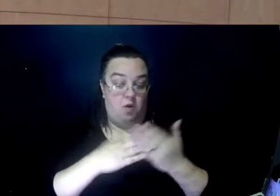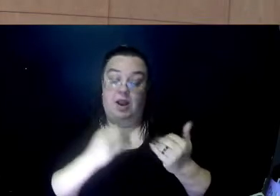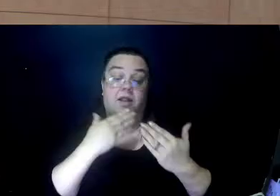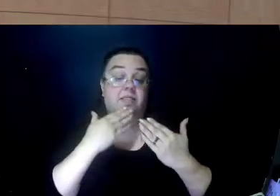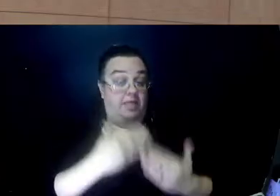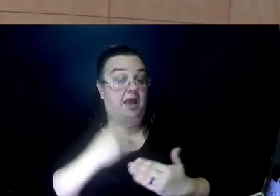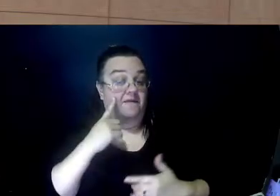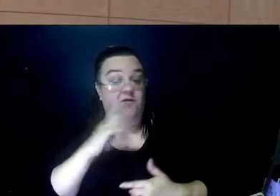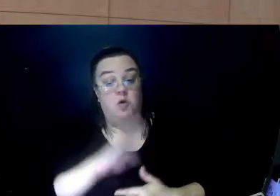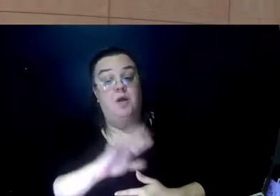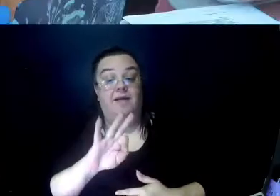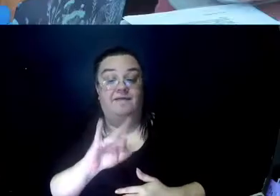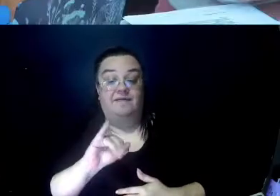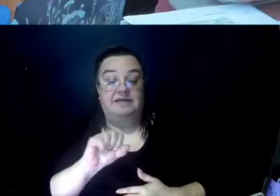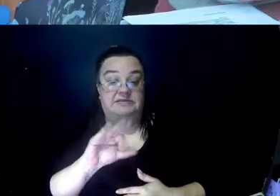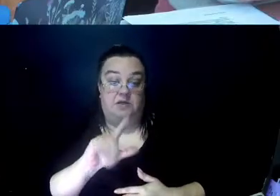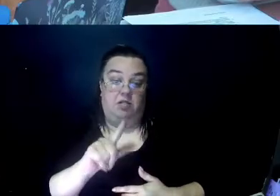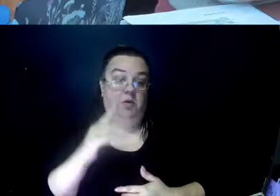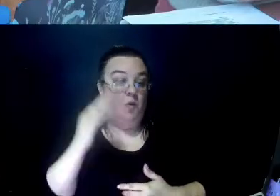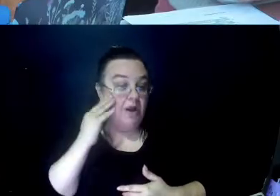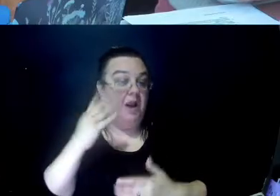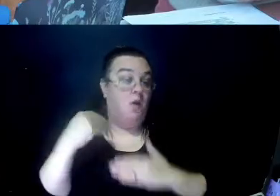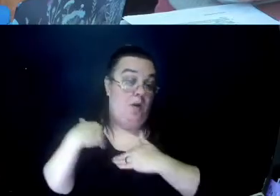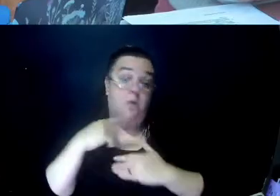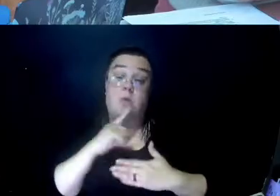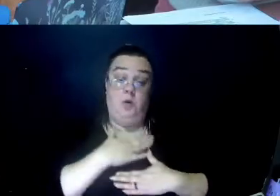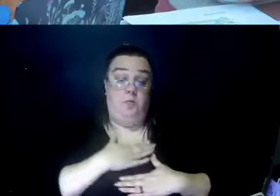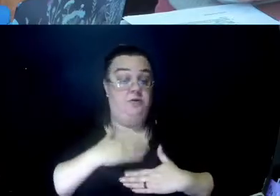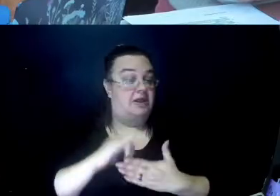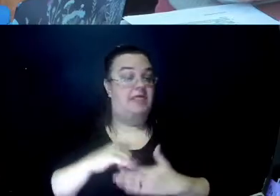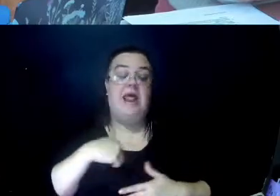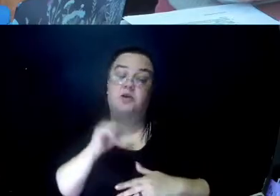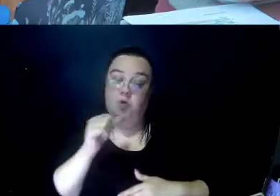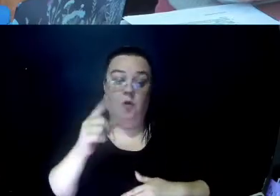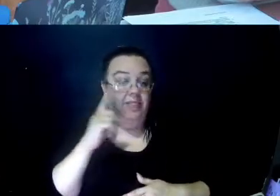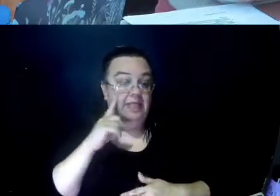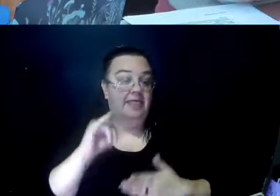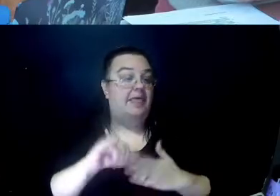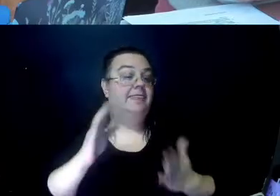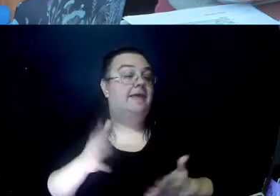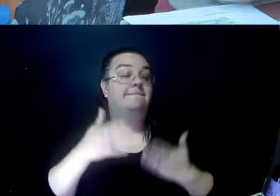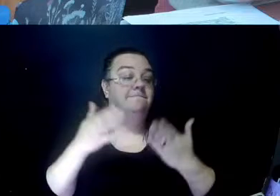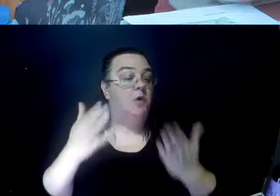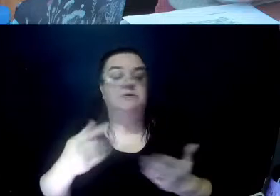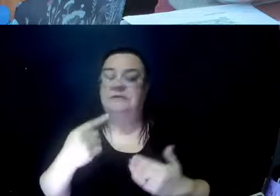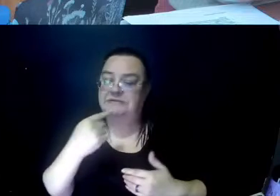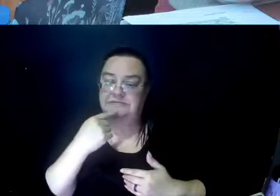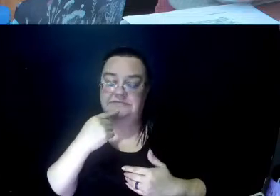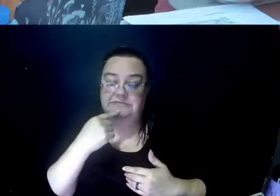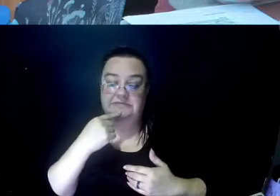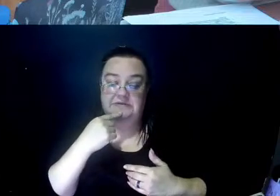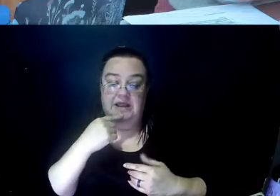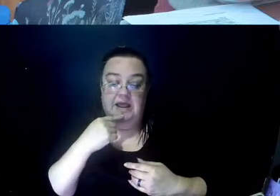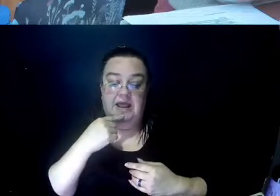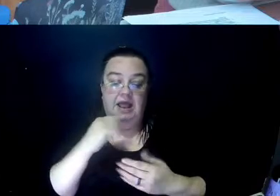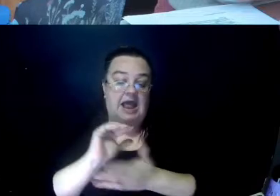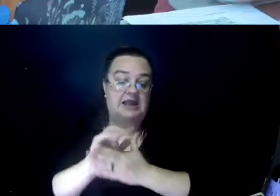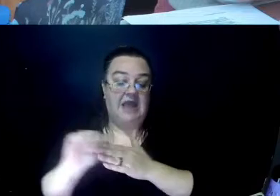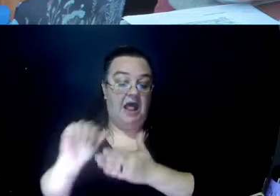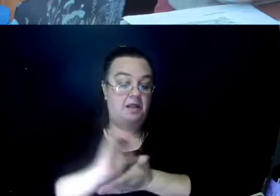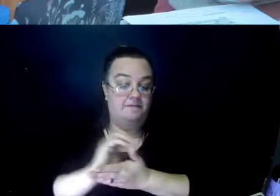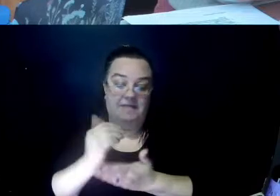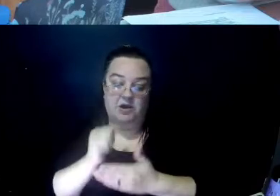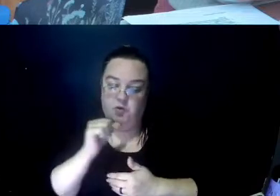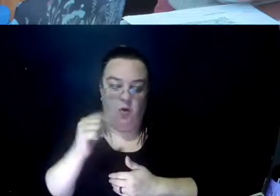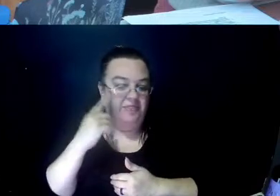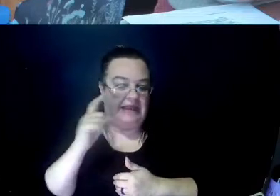your fiscal awareness and responsibility. I really appreciate that. I don't think the motion specified a dollar amount, so I don't think there's a need to do an amendment.